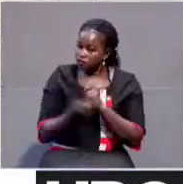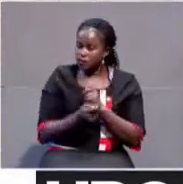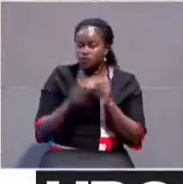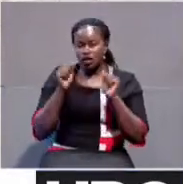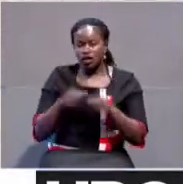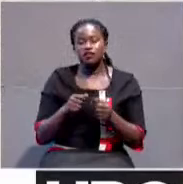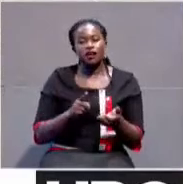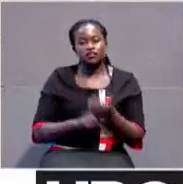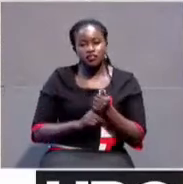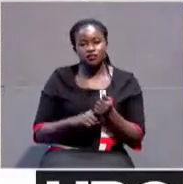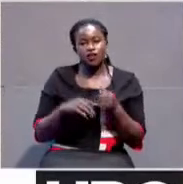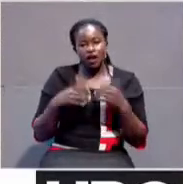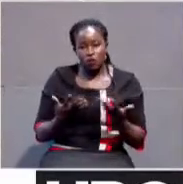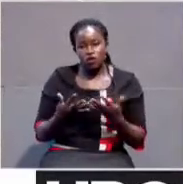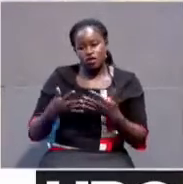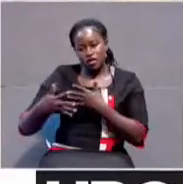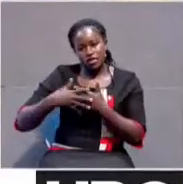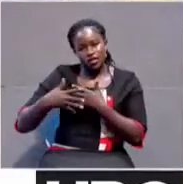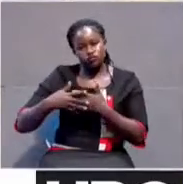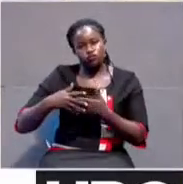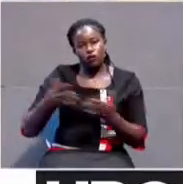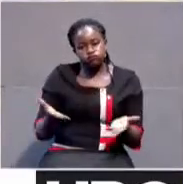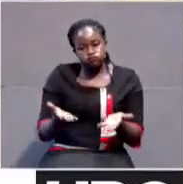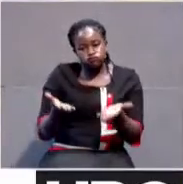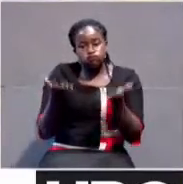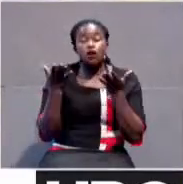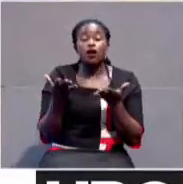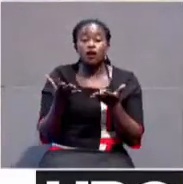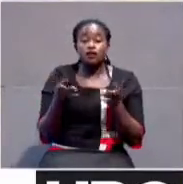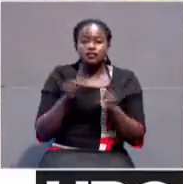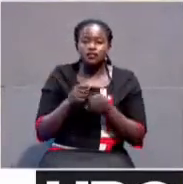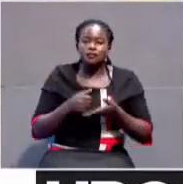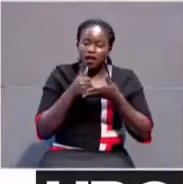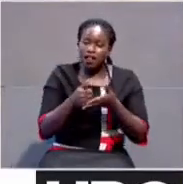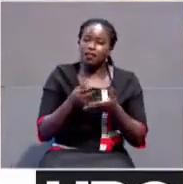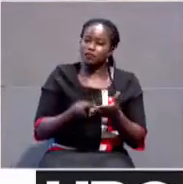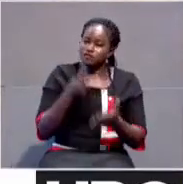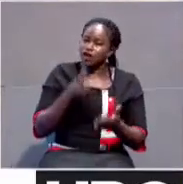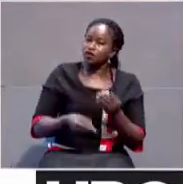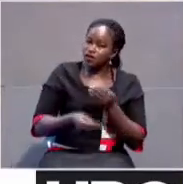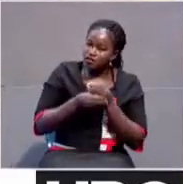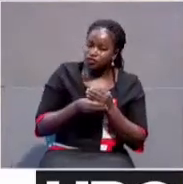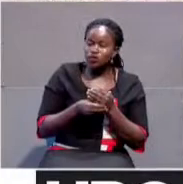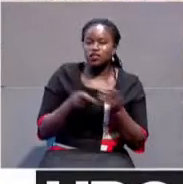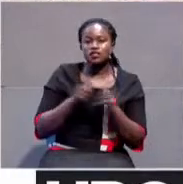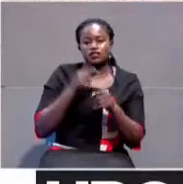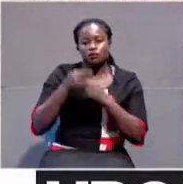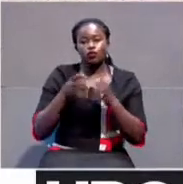be achieved through an industrial revolution that enables value addition at scale